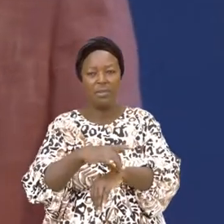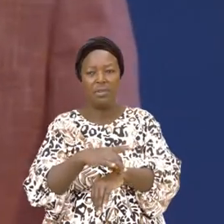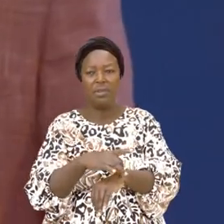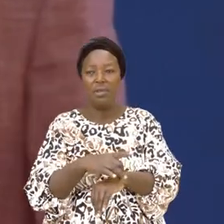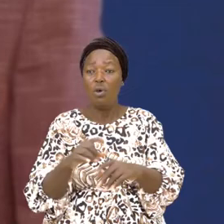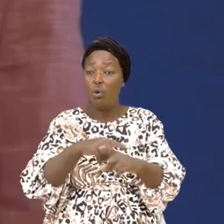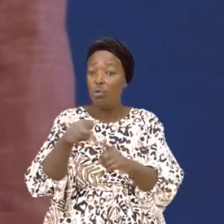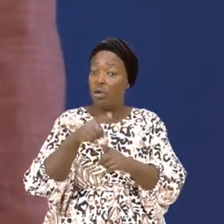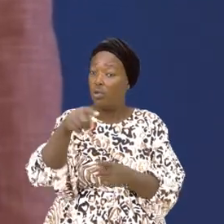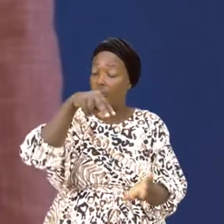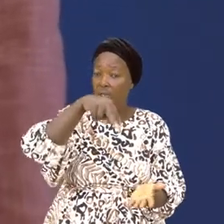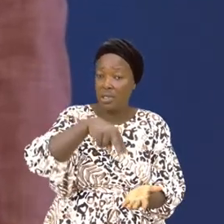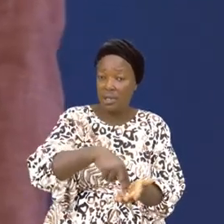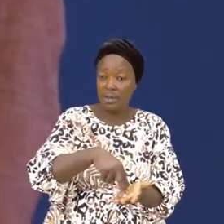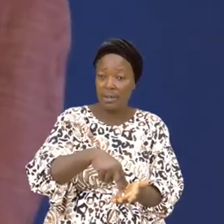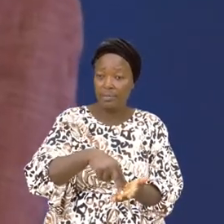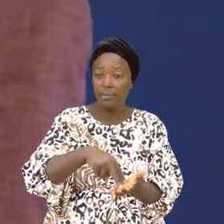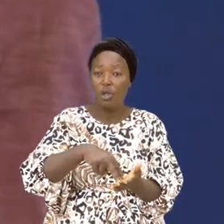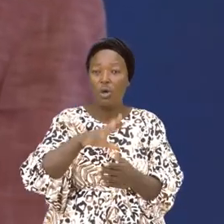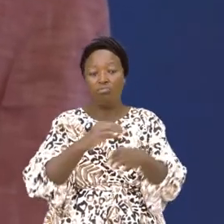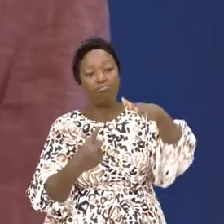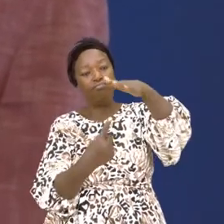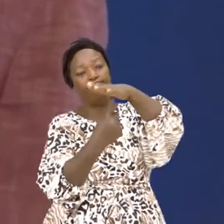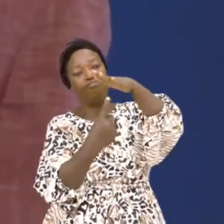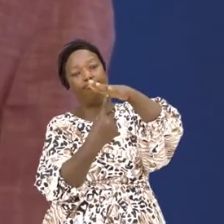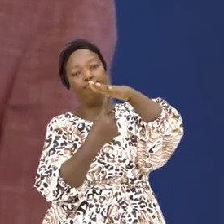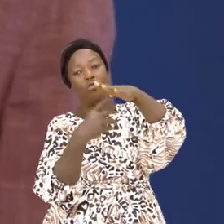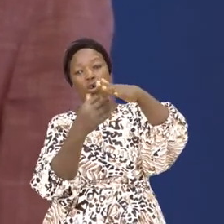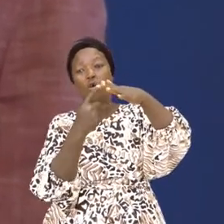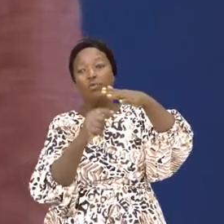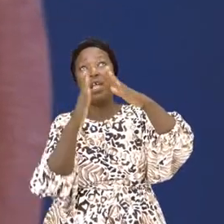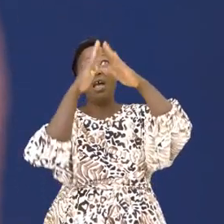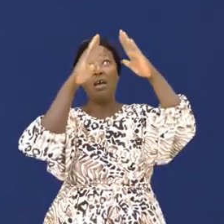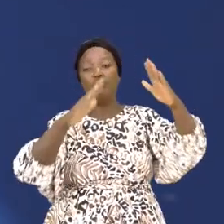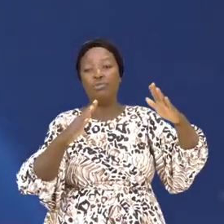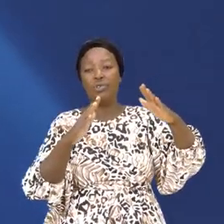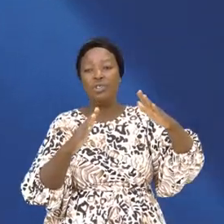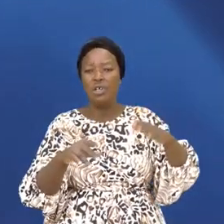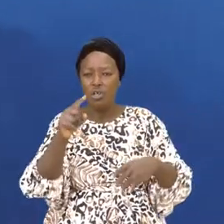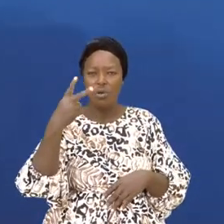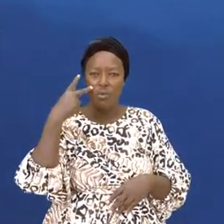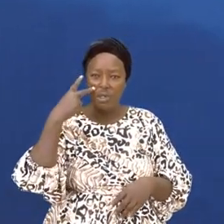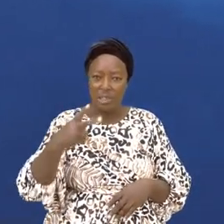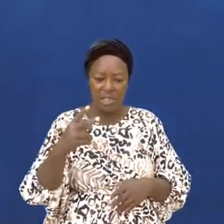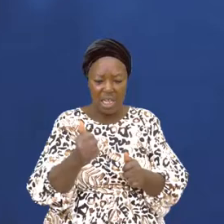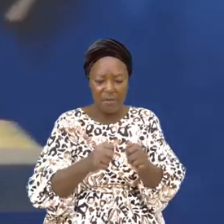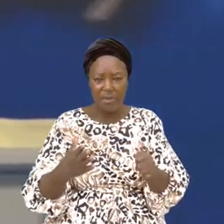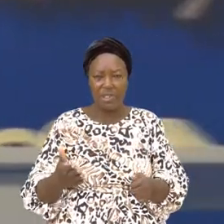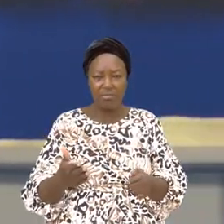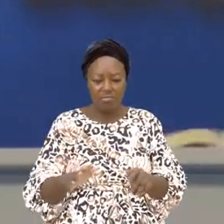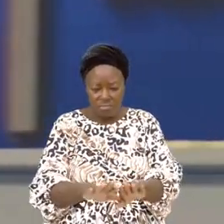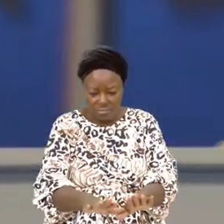you stand on top of a story building, you see